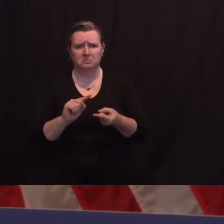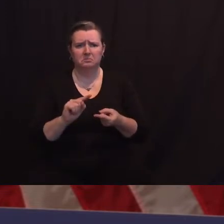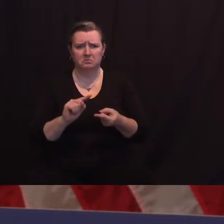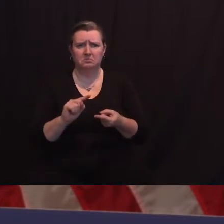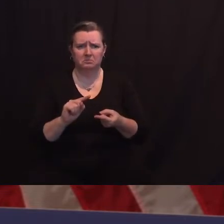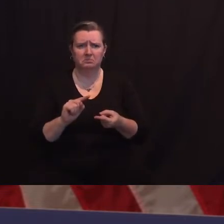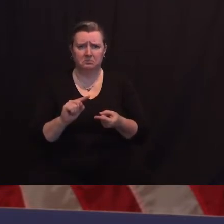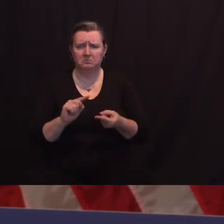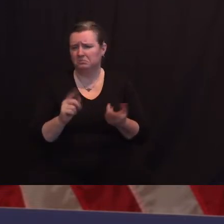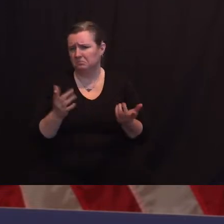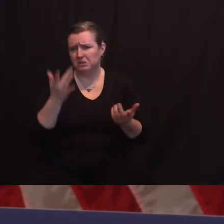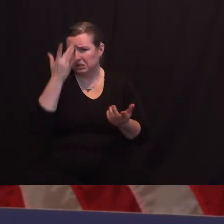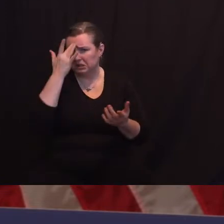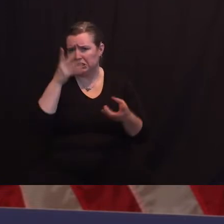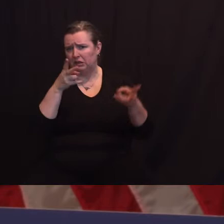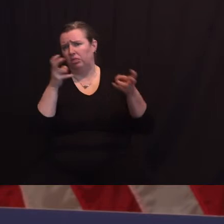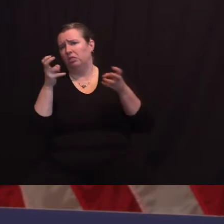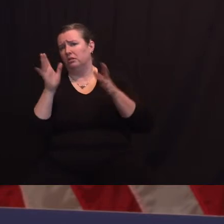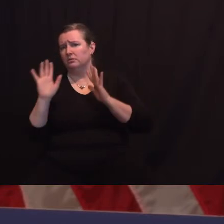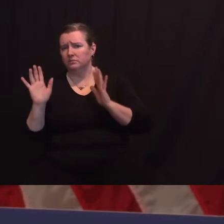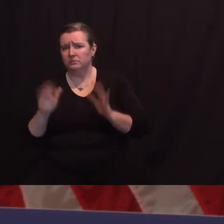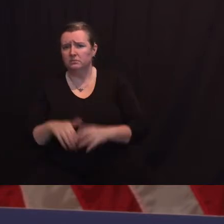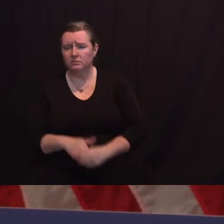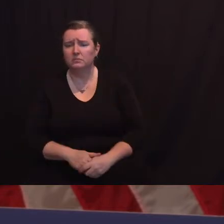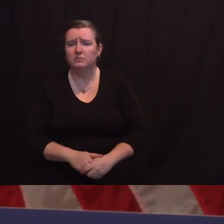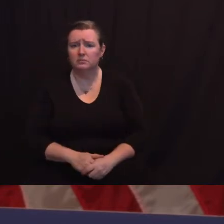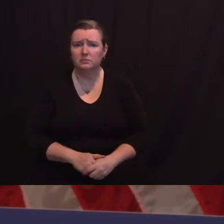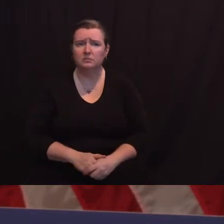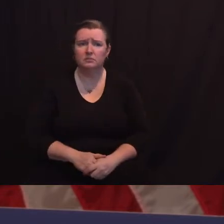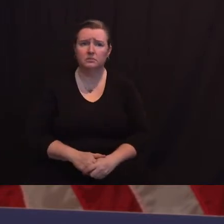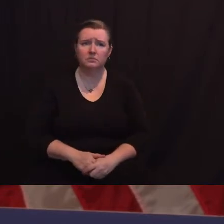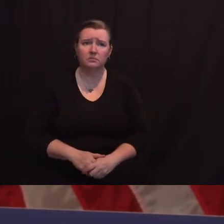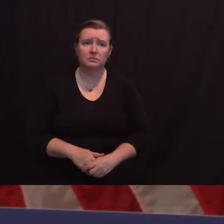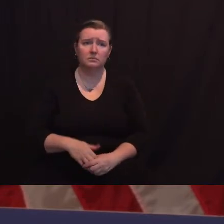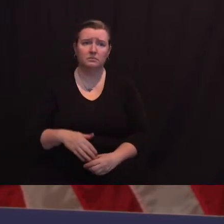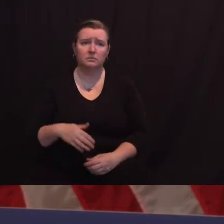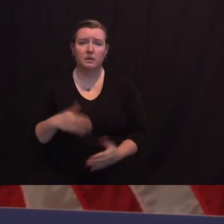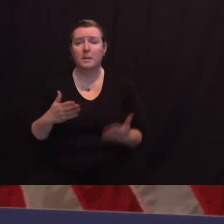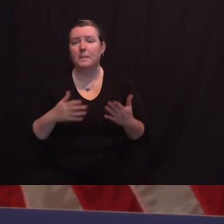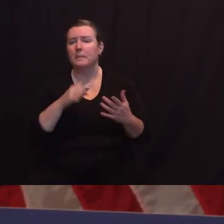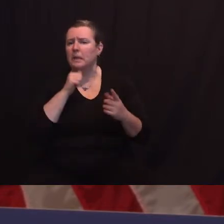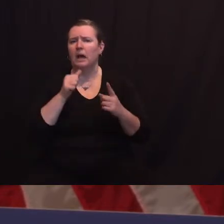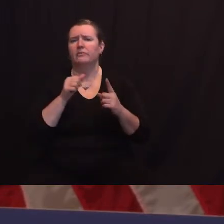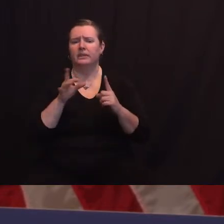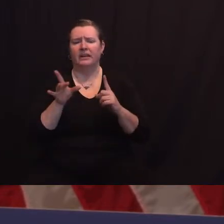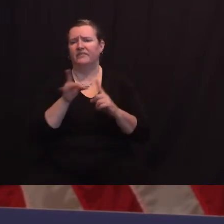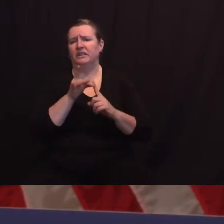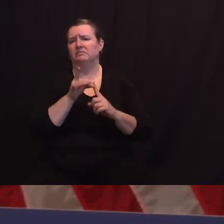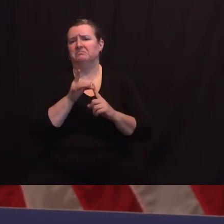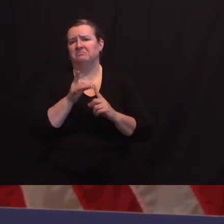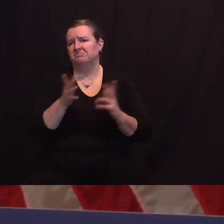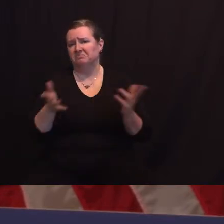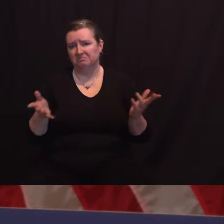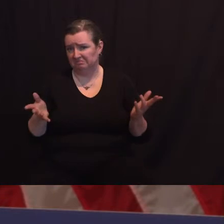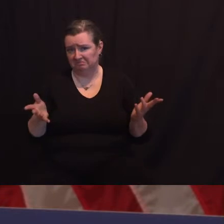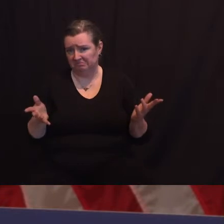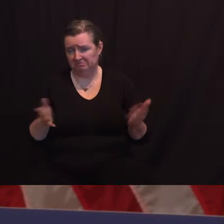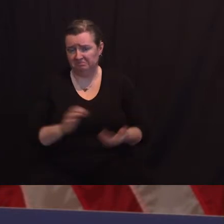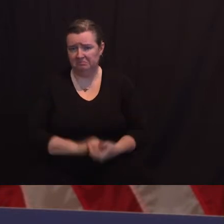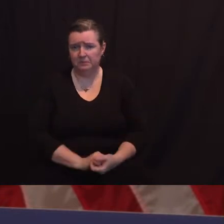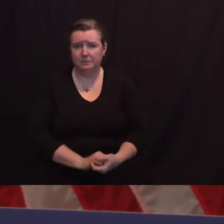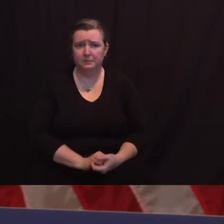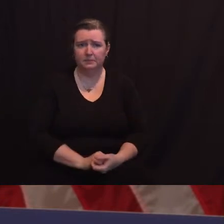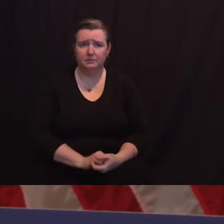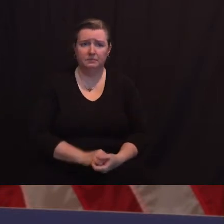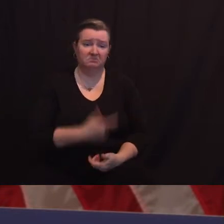that they have less likelihood to actually get infected because the vaccine is not working against it. It works,